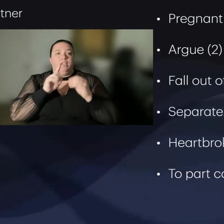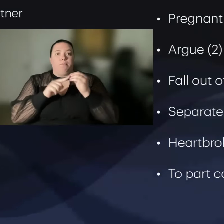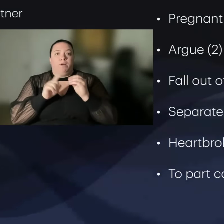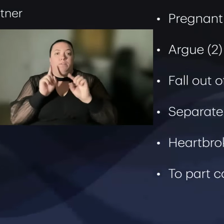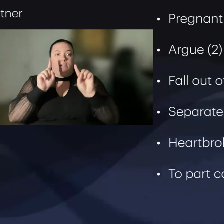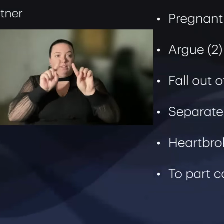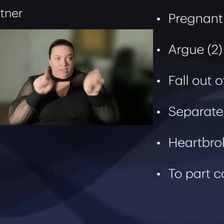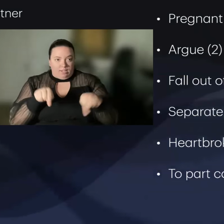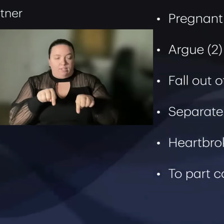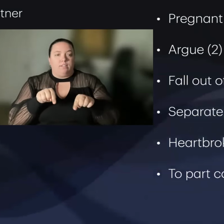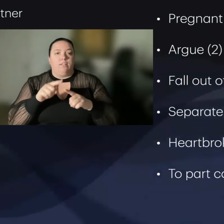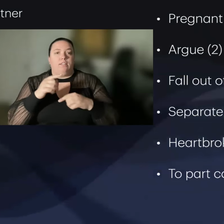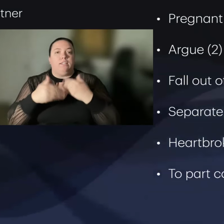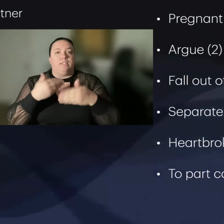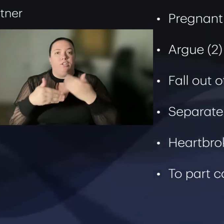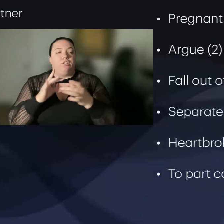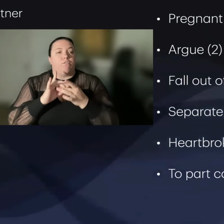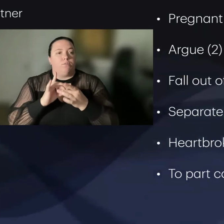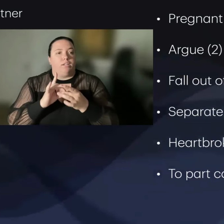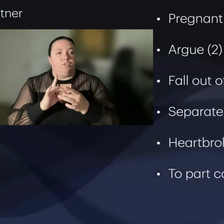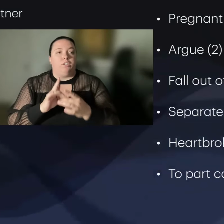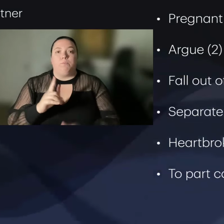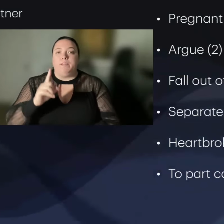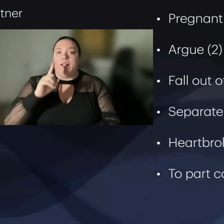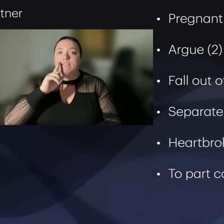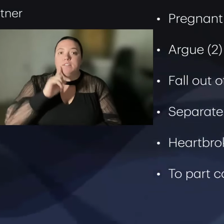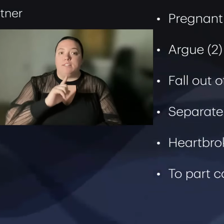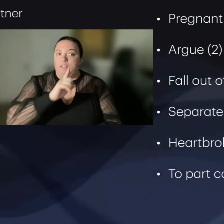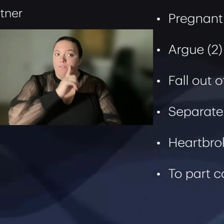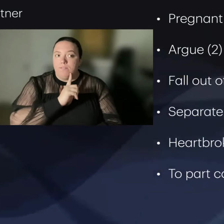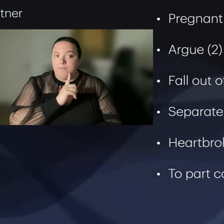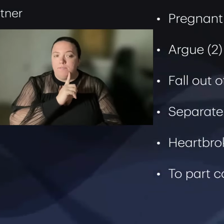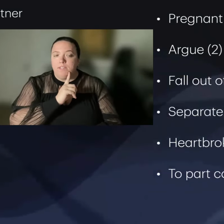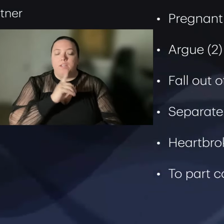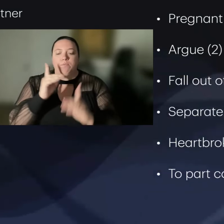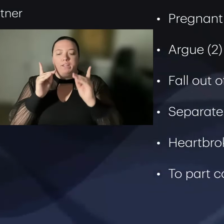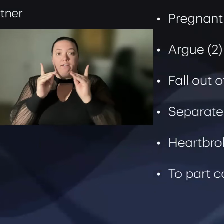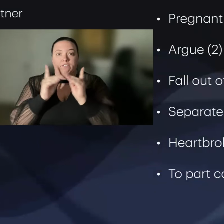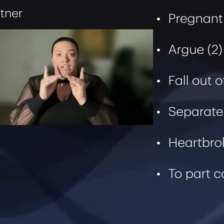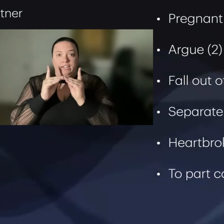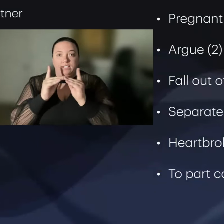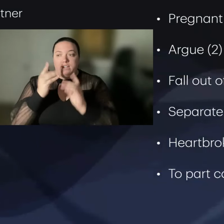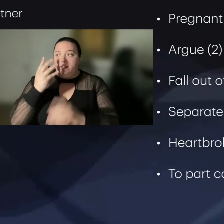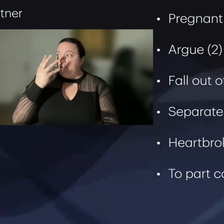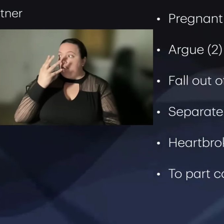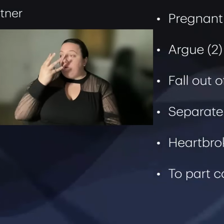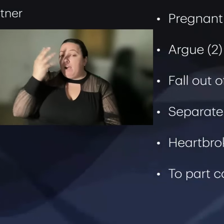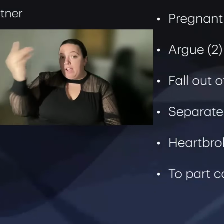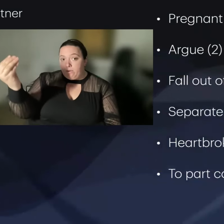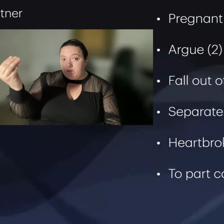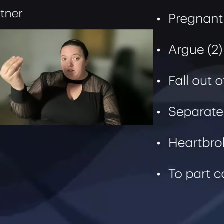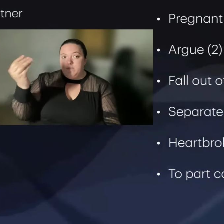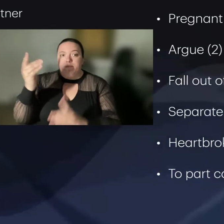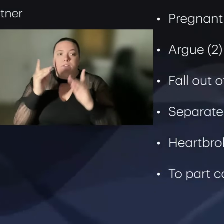So talking about this, the stages of a relationship, we have single, we have date and